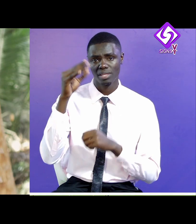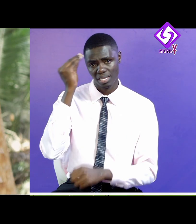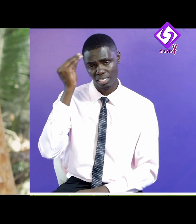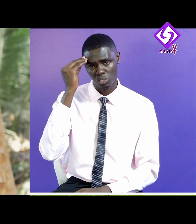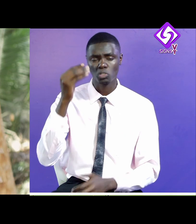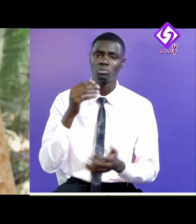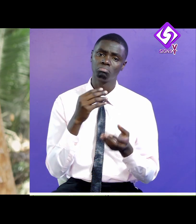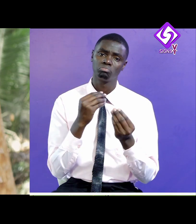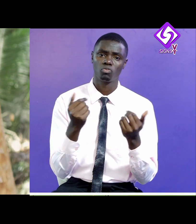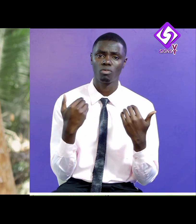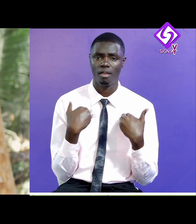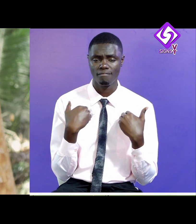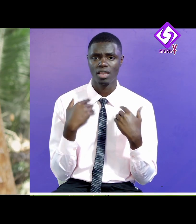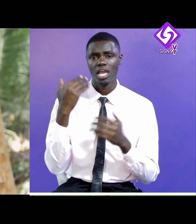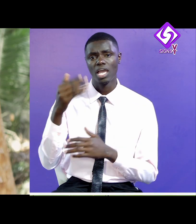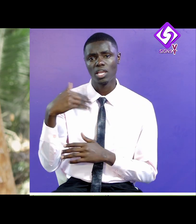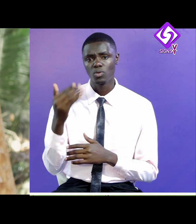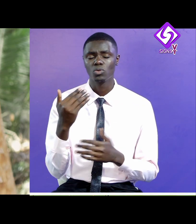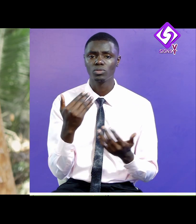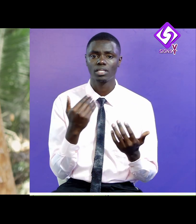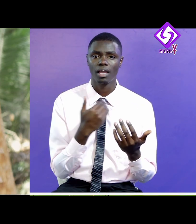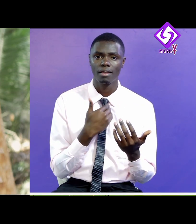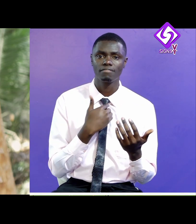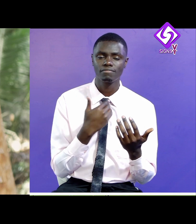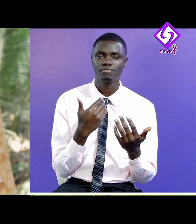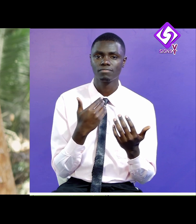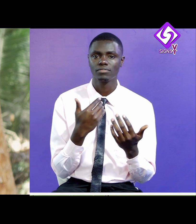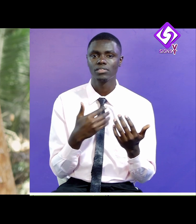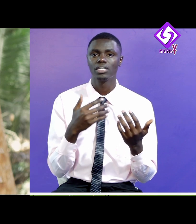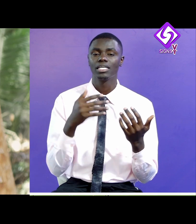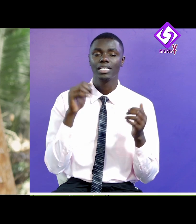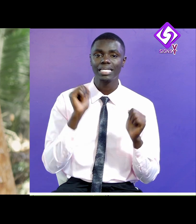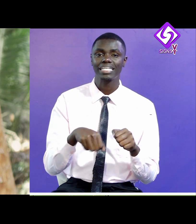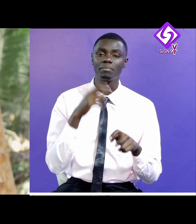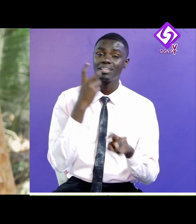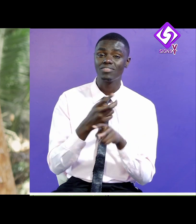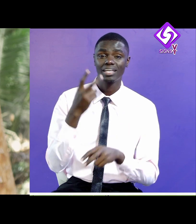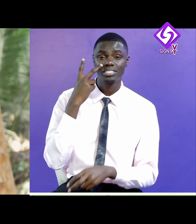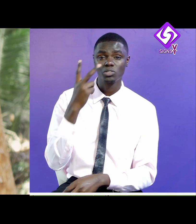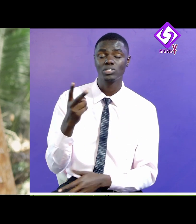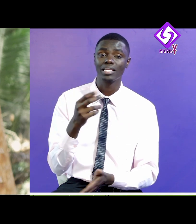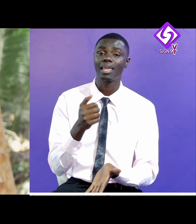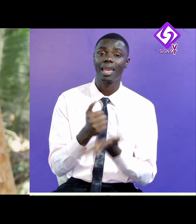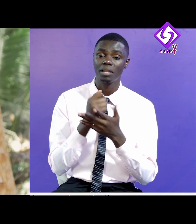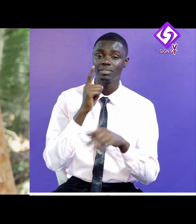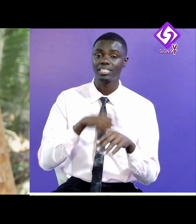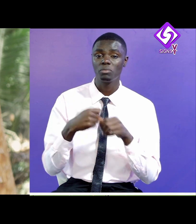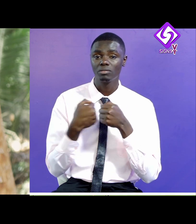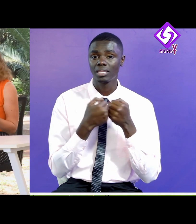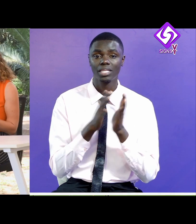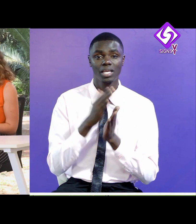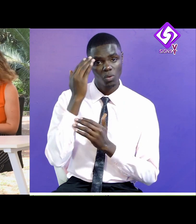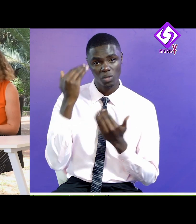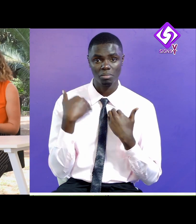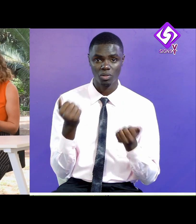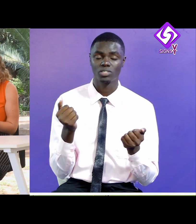there is light and there are ways of moving through it. But I think it can be very difficult to see that when you are struggling with your mental health.